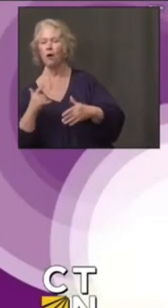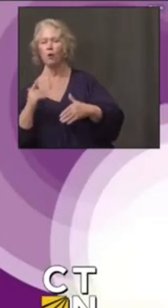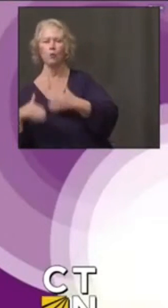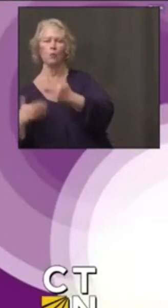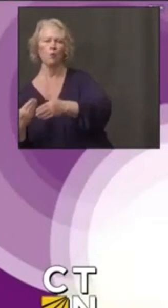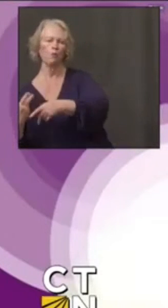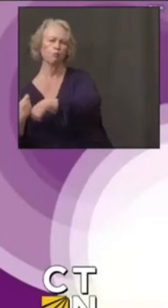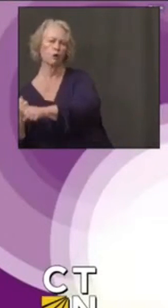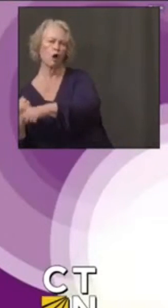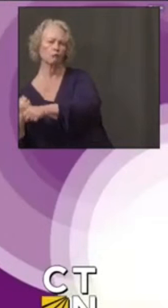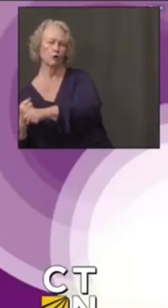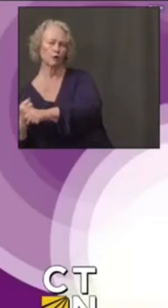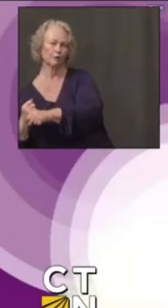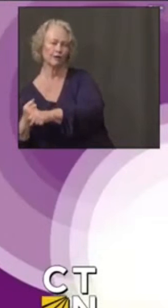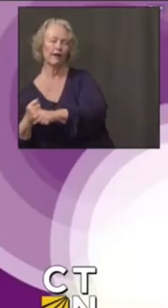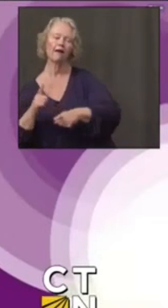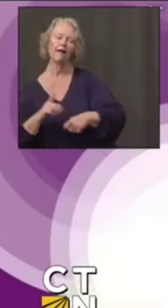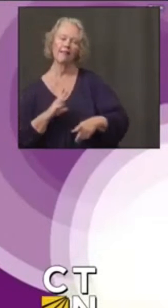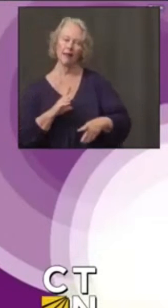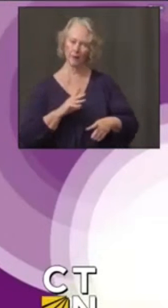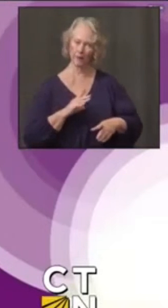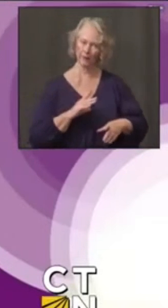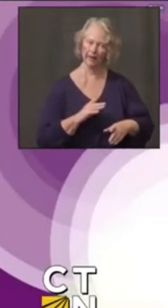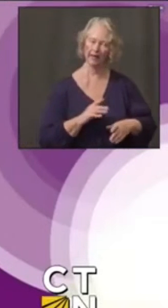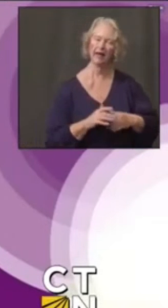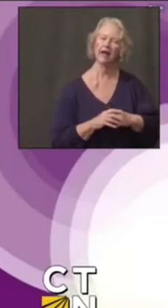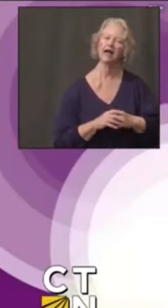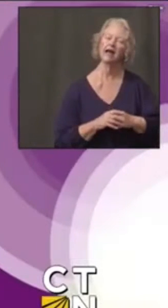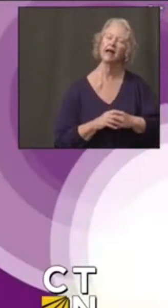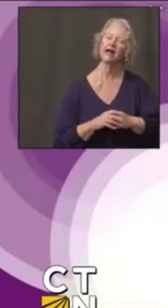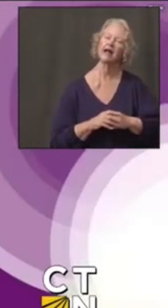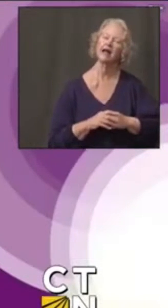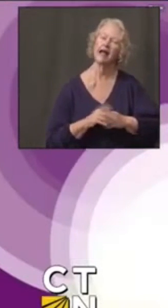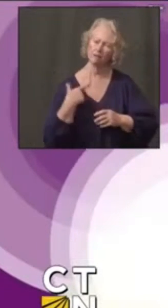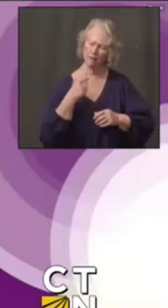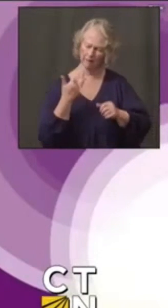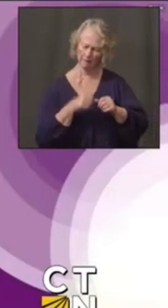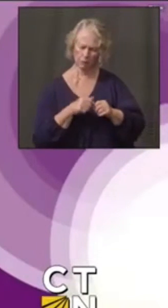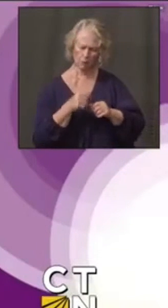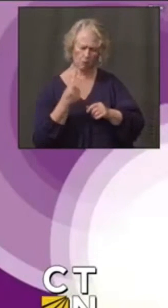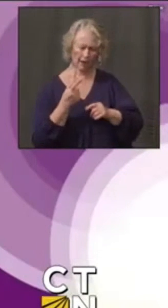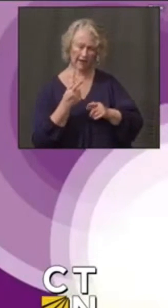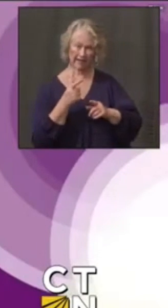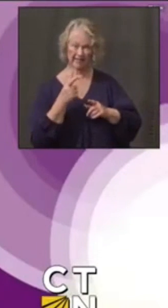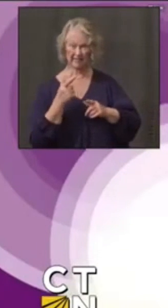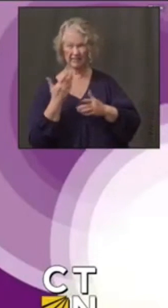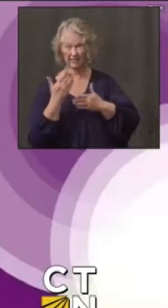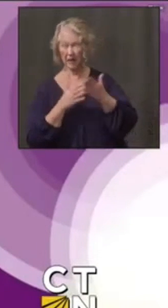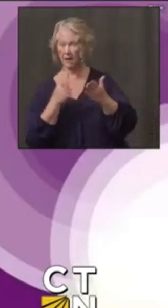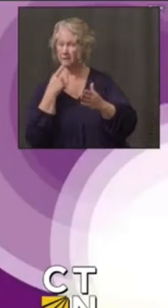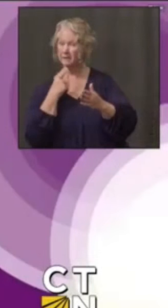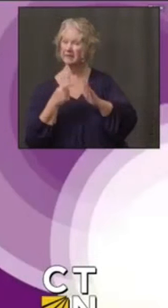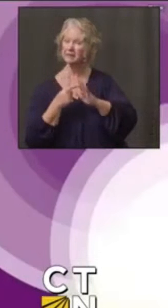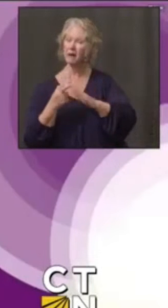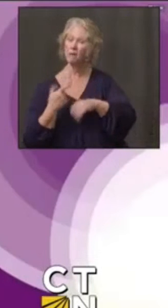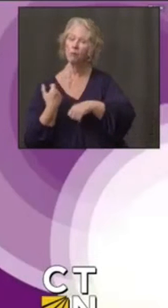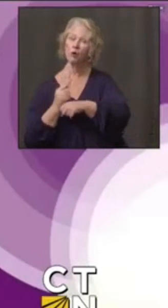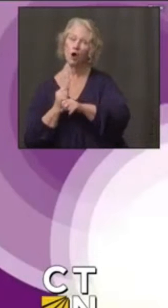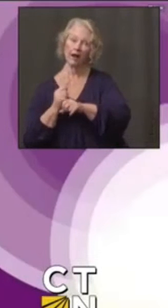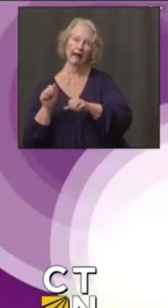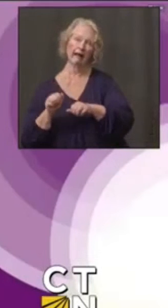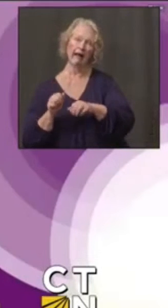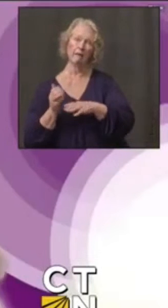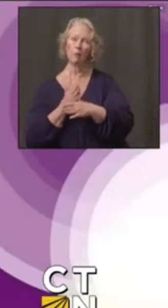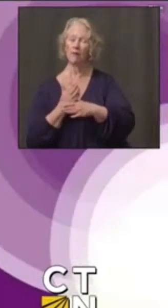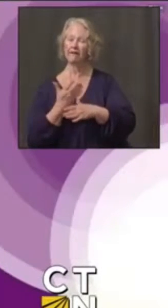the production could take one source I recall suggested it could take up to 15 to 24 months just to produce the